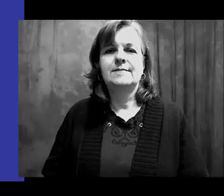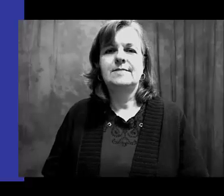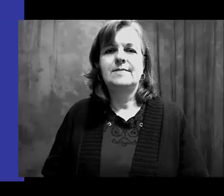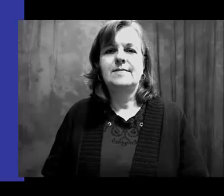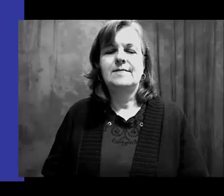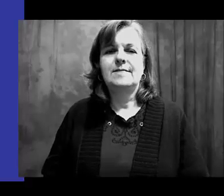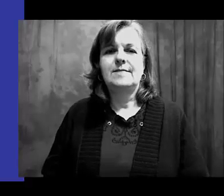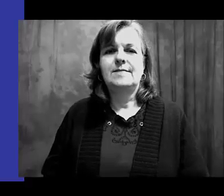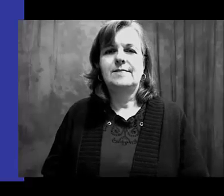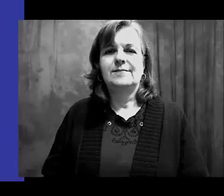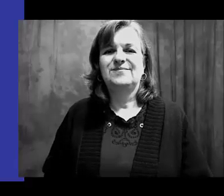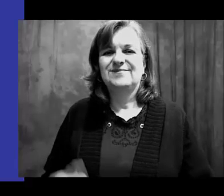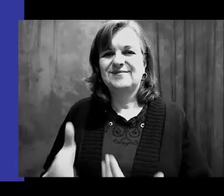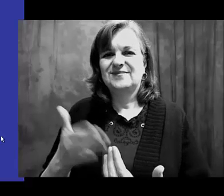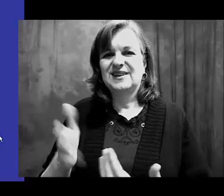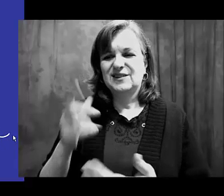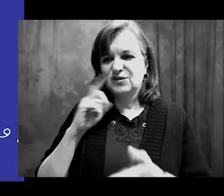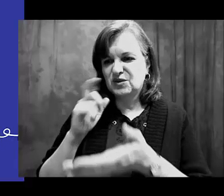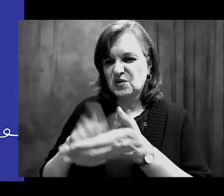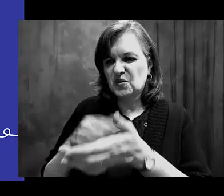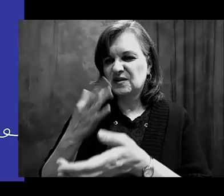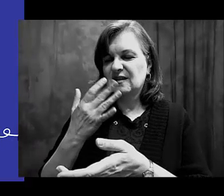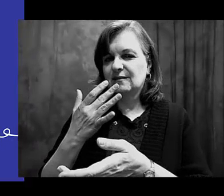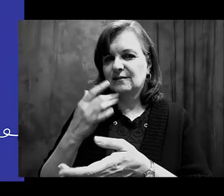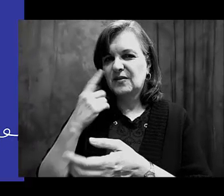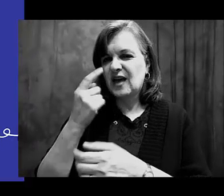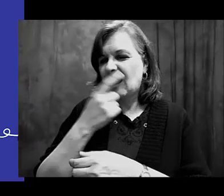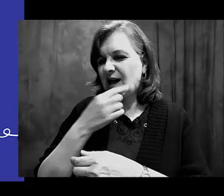This is certainly easier than cutting open a fruit fly